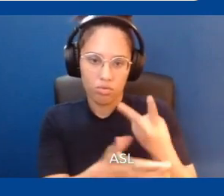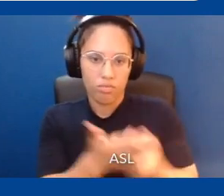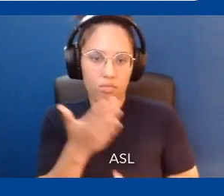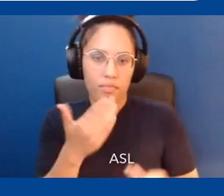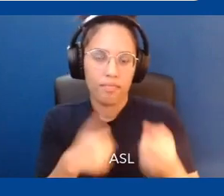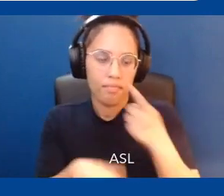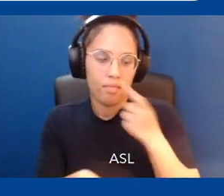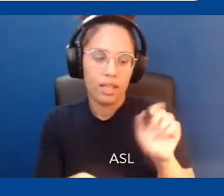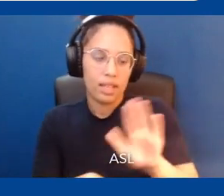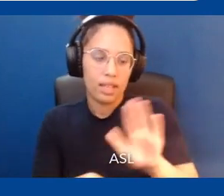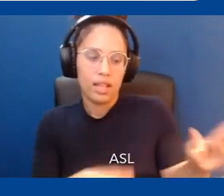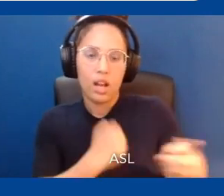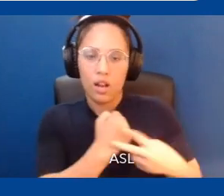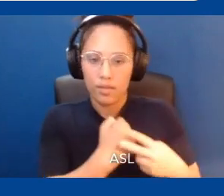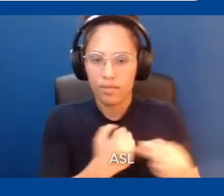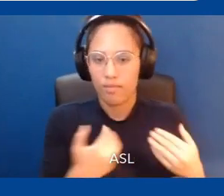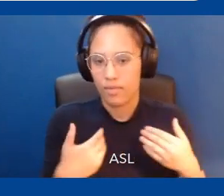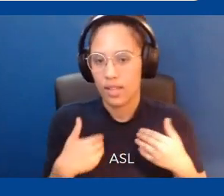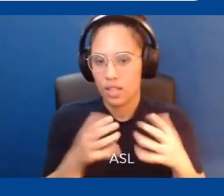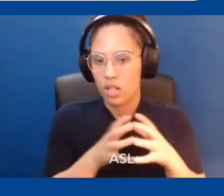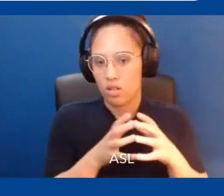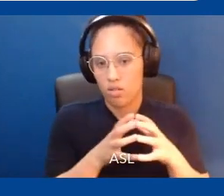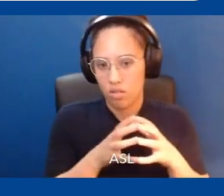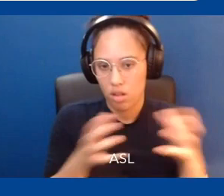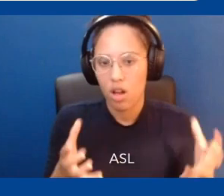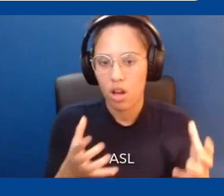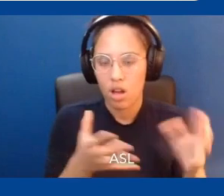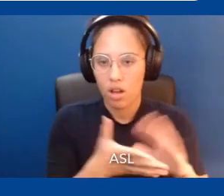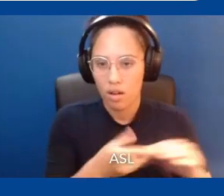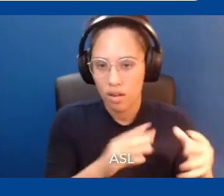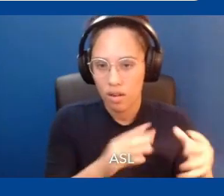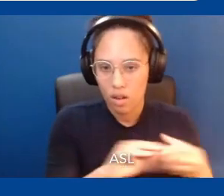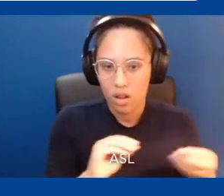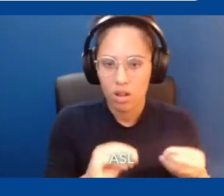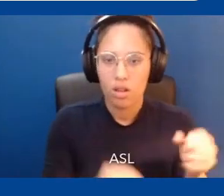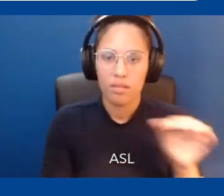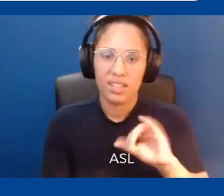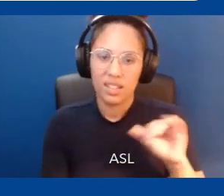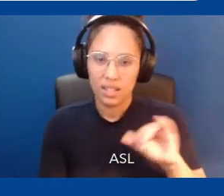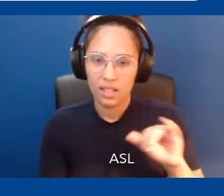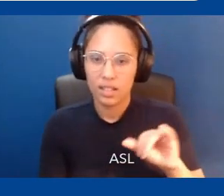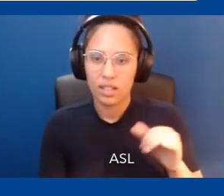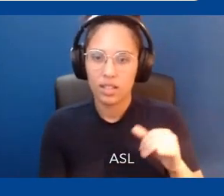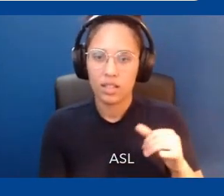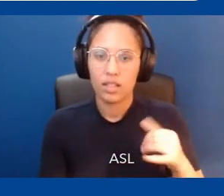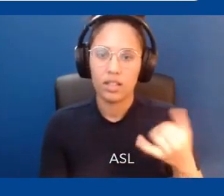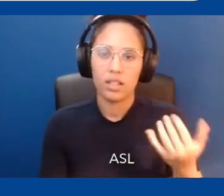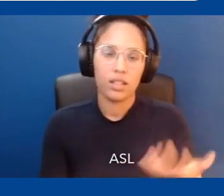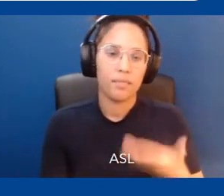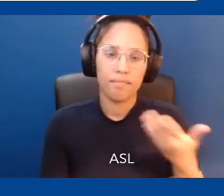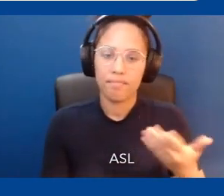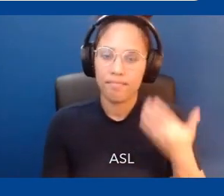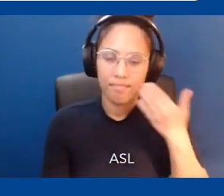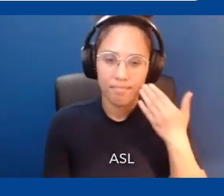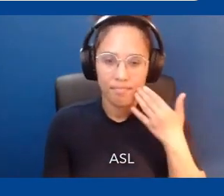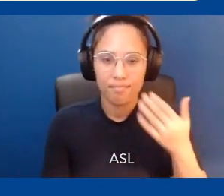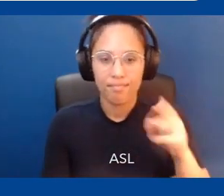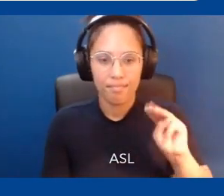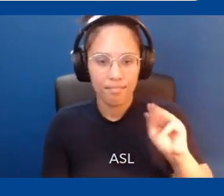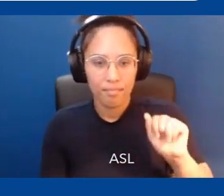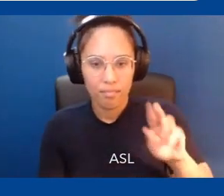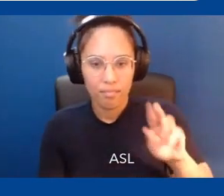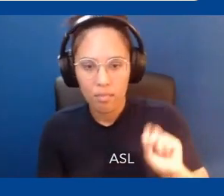like the marks of, like, that had to do with the police violence,